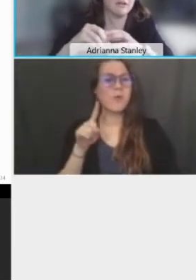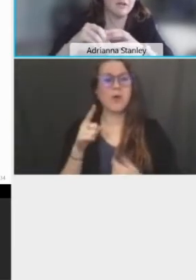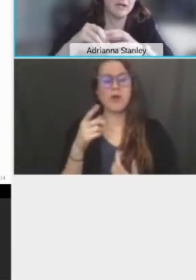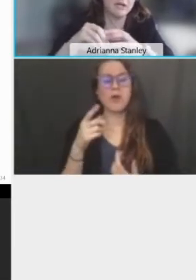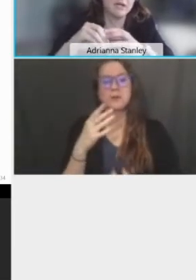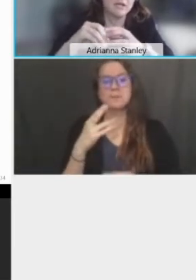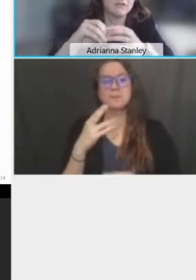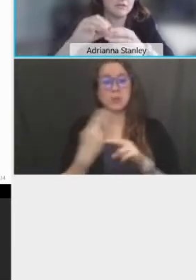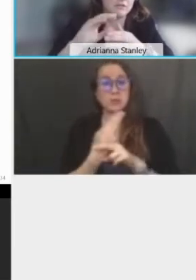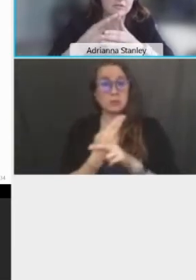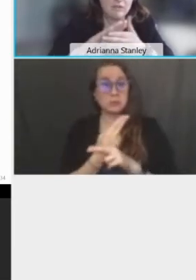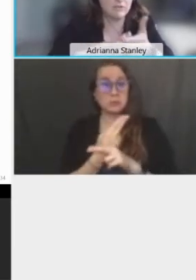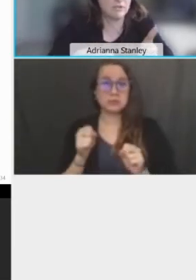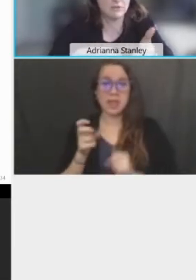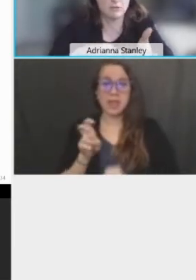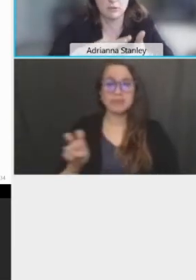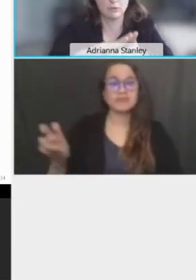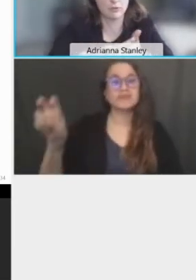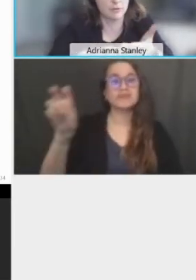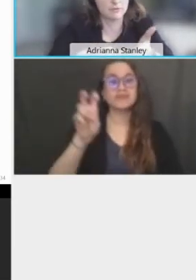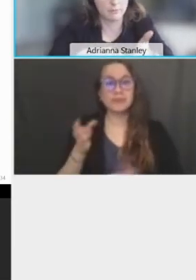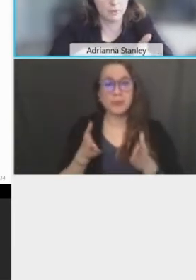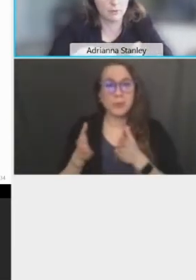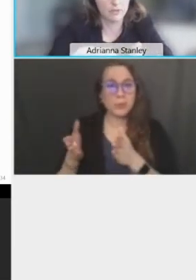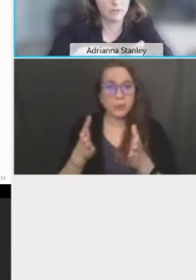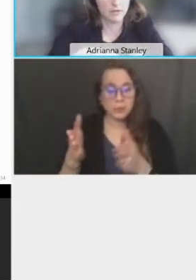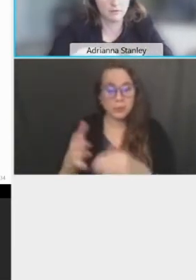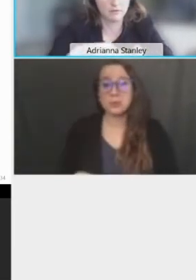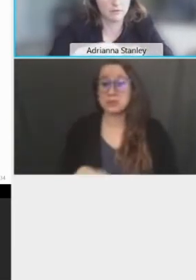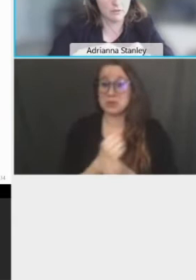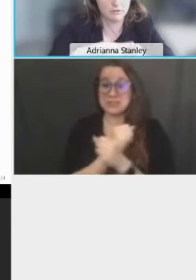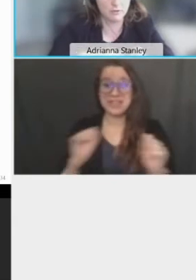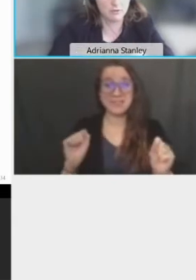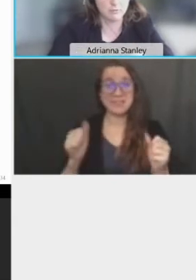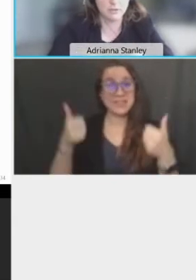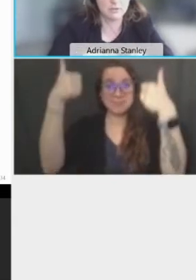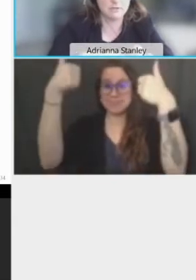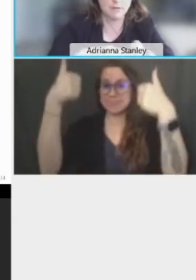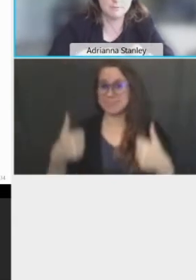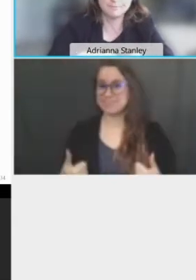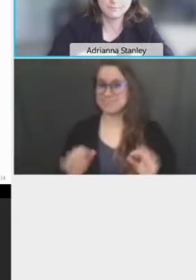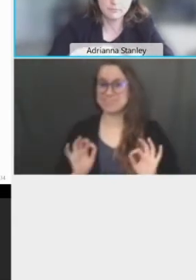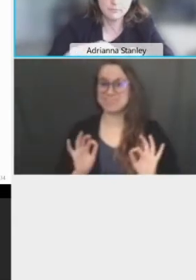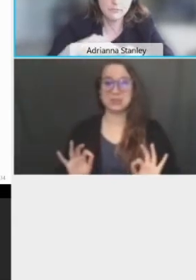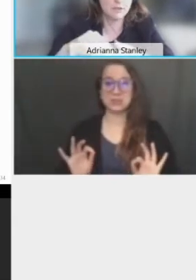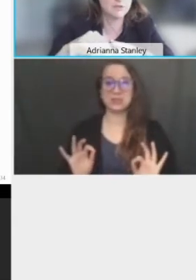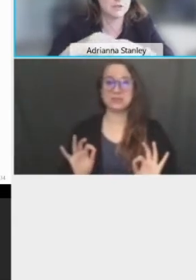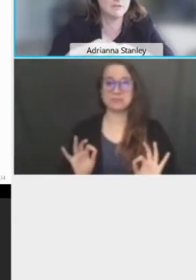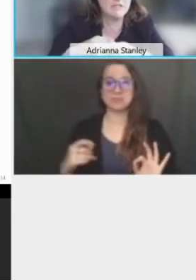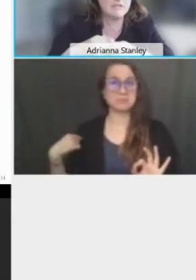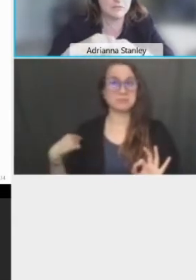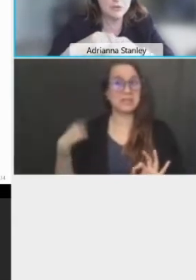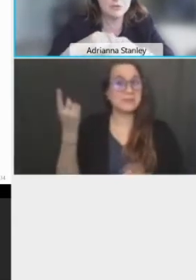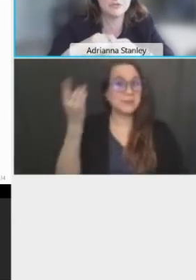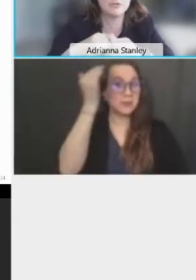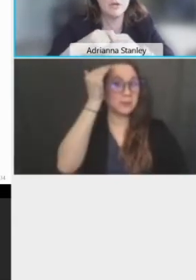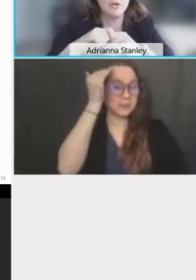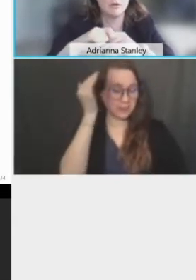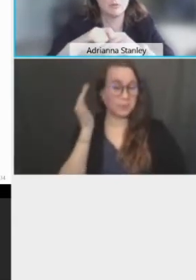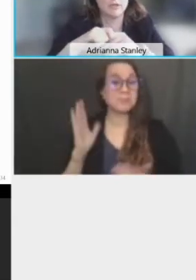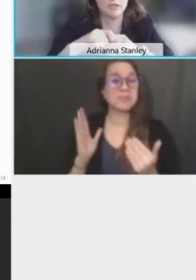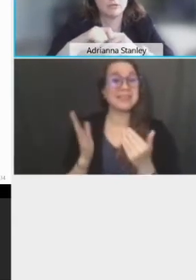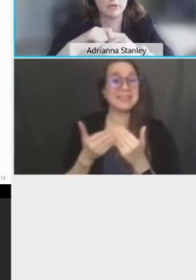this area. So safety, we're thumbs up all the way down as far as we can tell. In terms of ease of